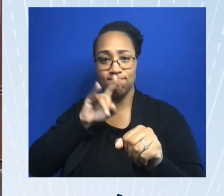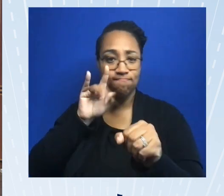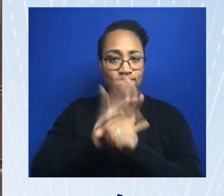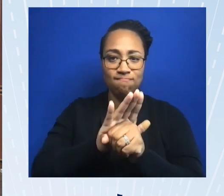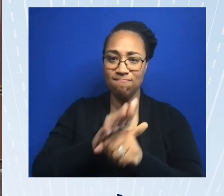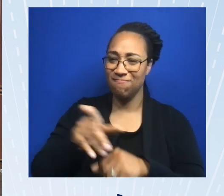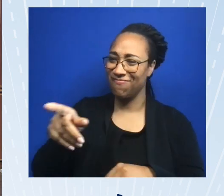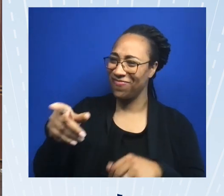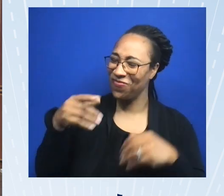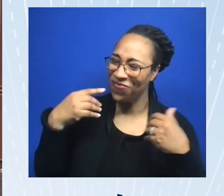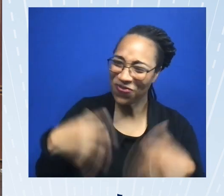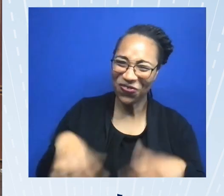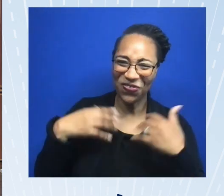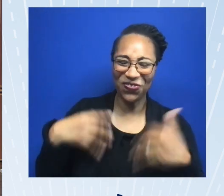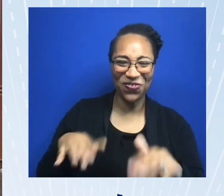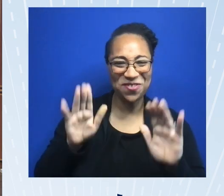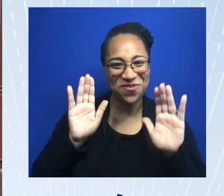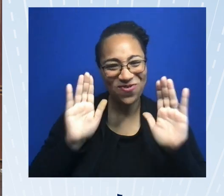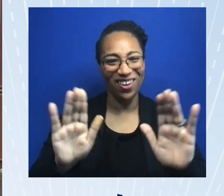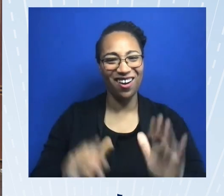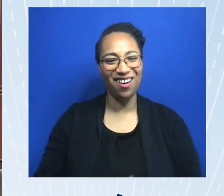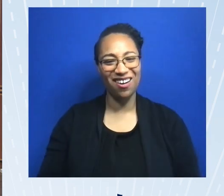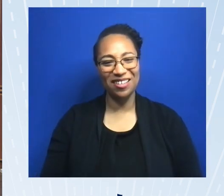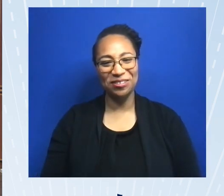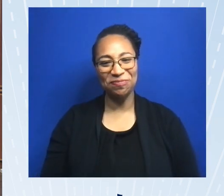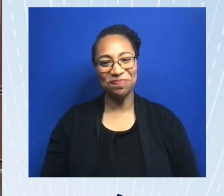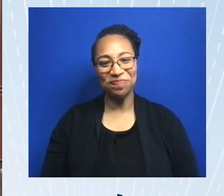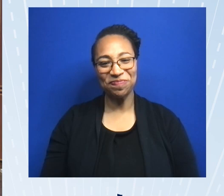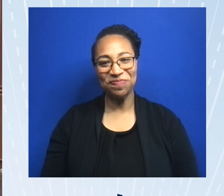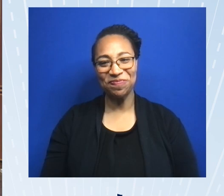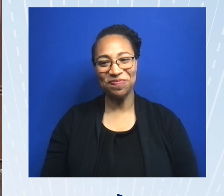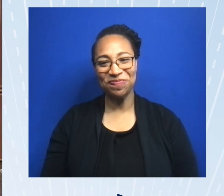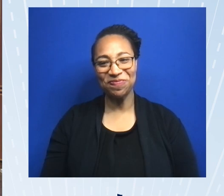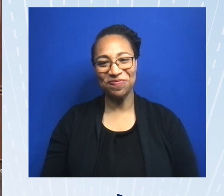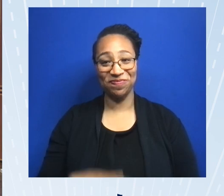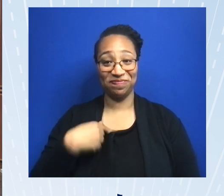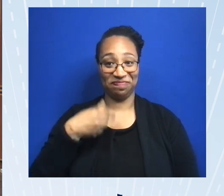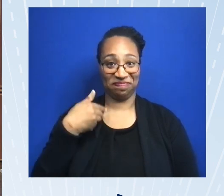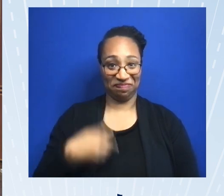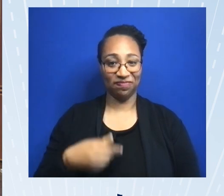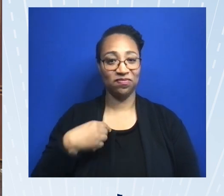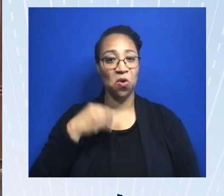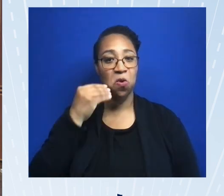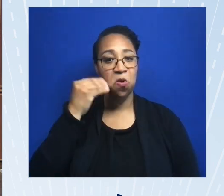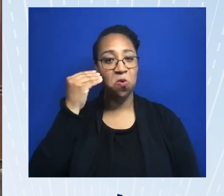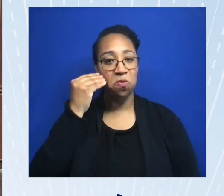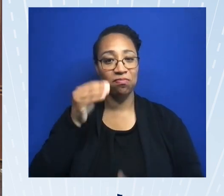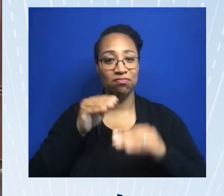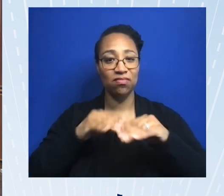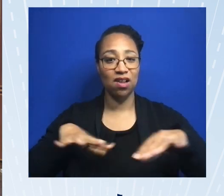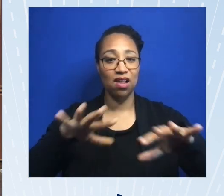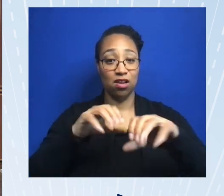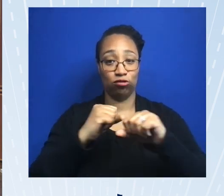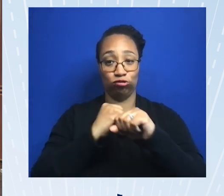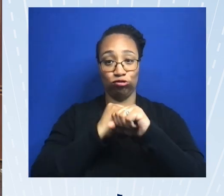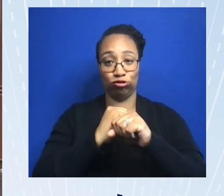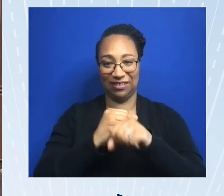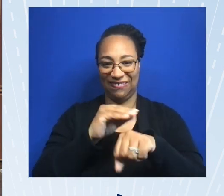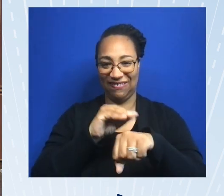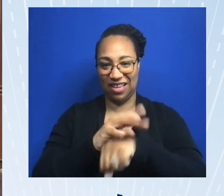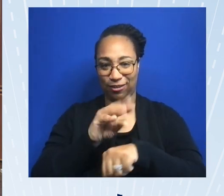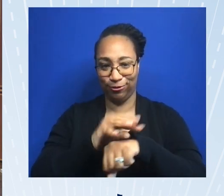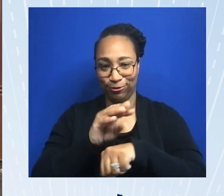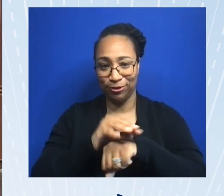the President's Homeland Security Advisor, a position created just after 9/11, my job is to deal with the threat to